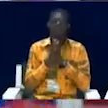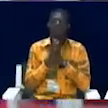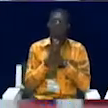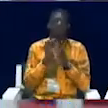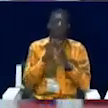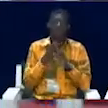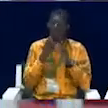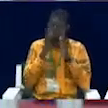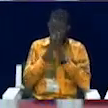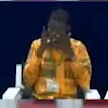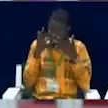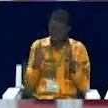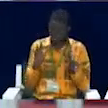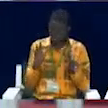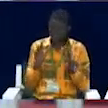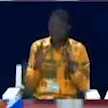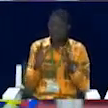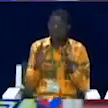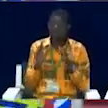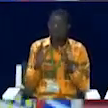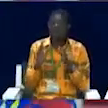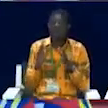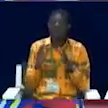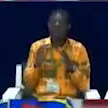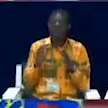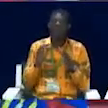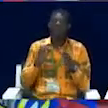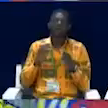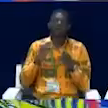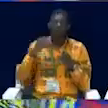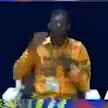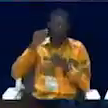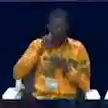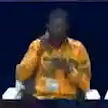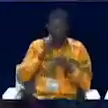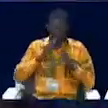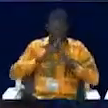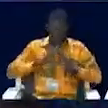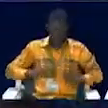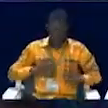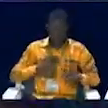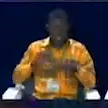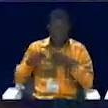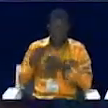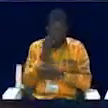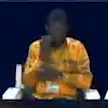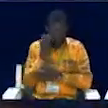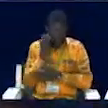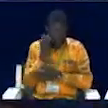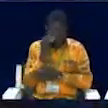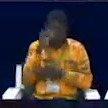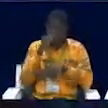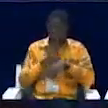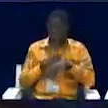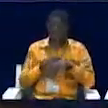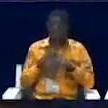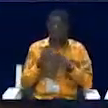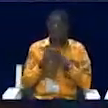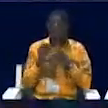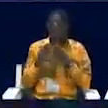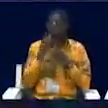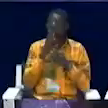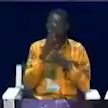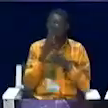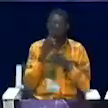igba ti ma fi pade pari adura ara tin de omo yen ebi lo sile pa to la rojo kejima me so